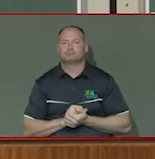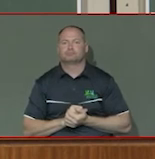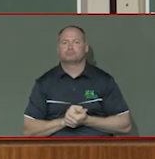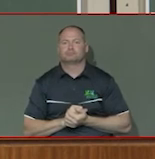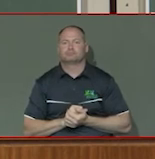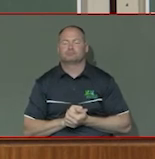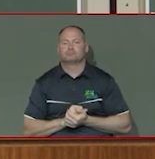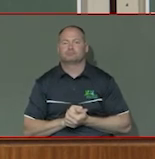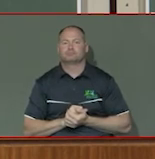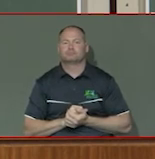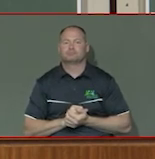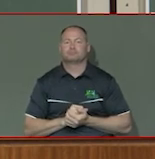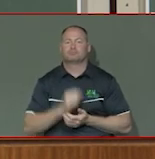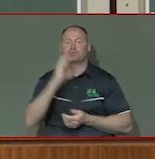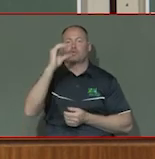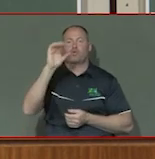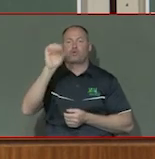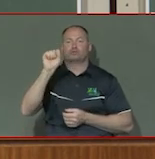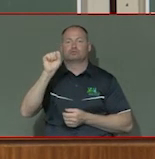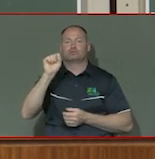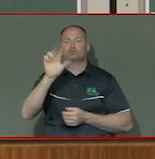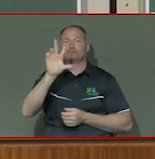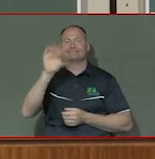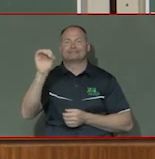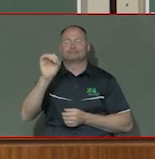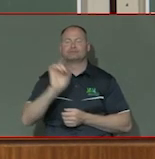Right, cos of 80, key it in.